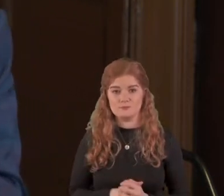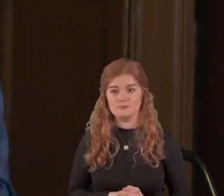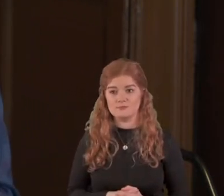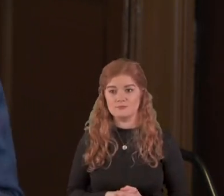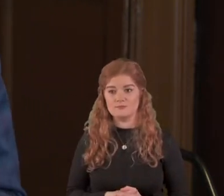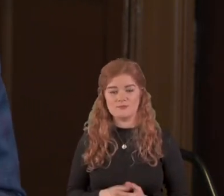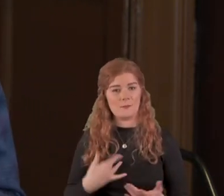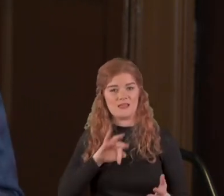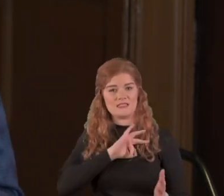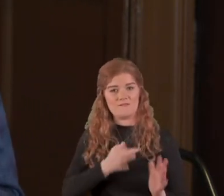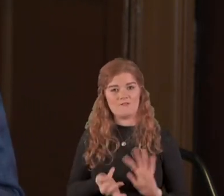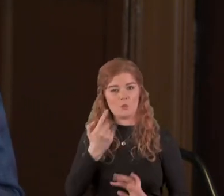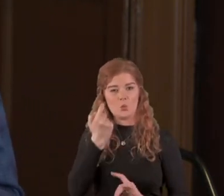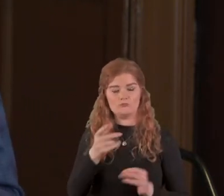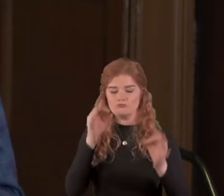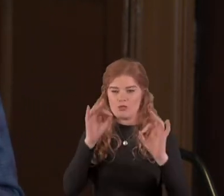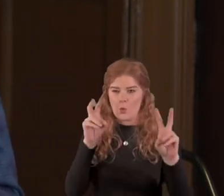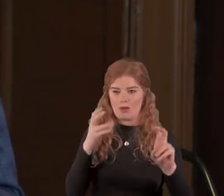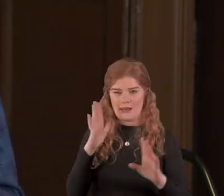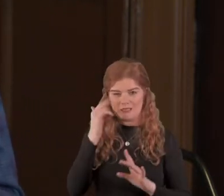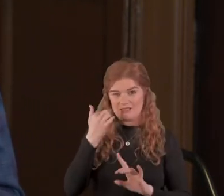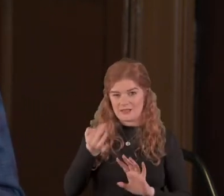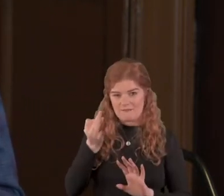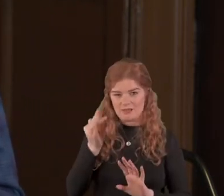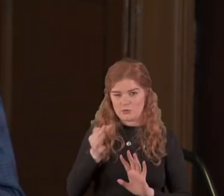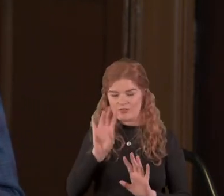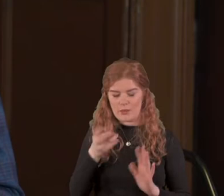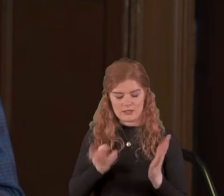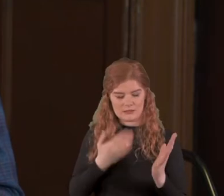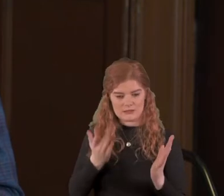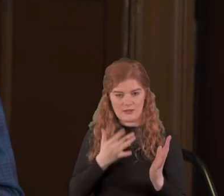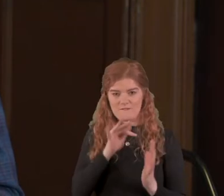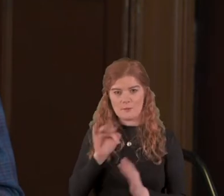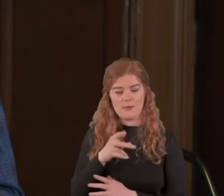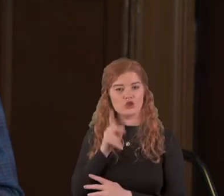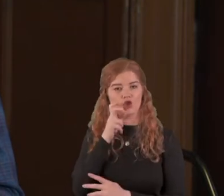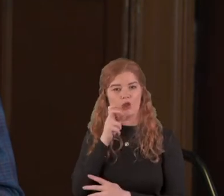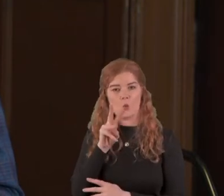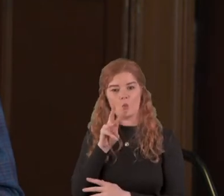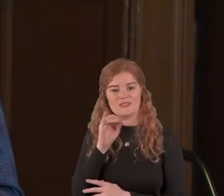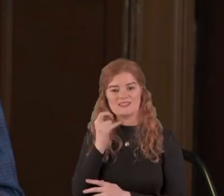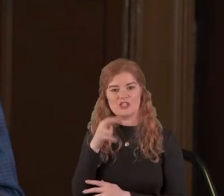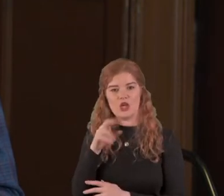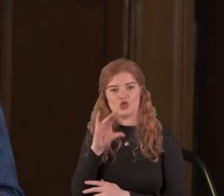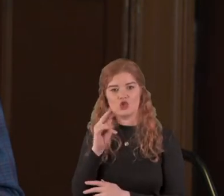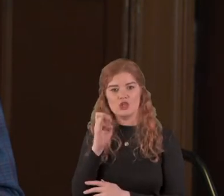I came across a marvellous quote. Let me just see whether I can find it quickly. Marvellous quote from Churchill the other day.